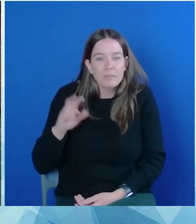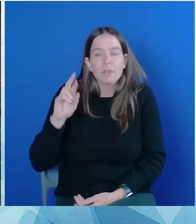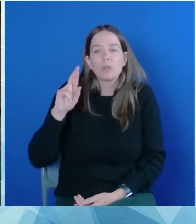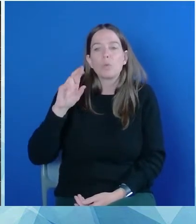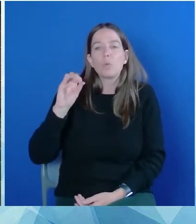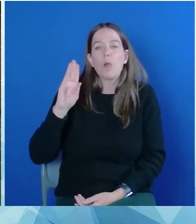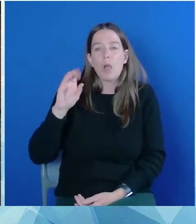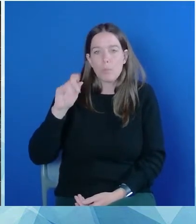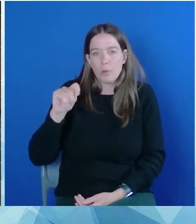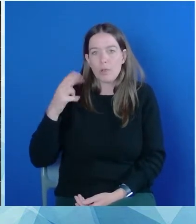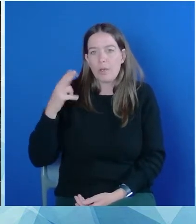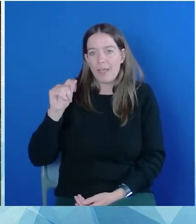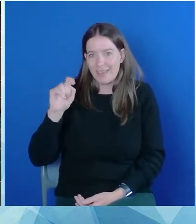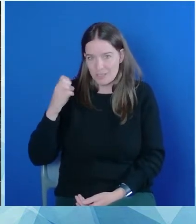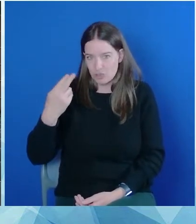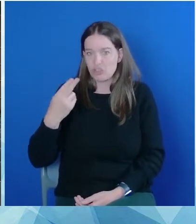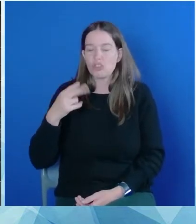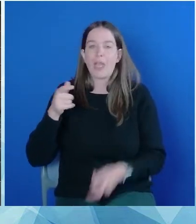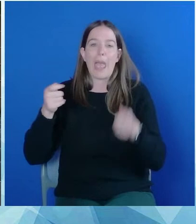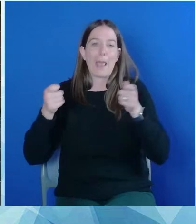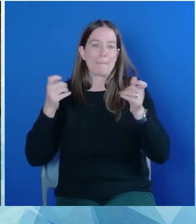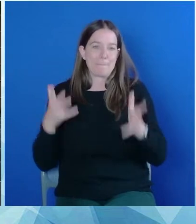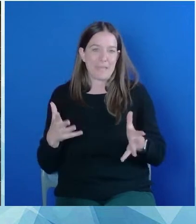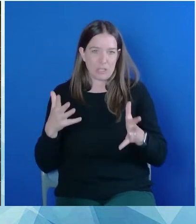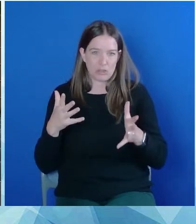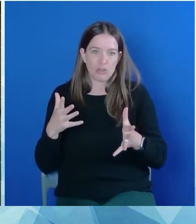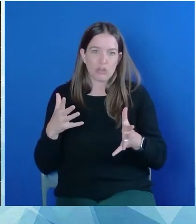Robert Hatch is an administrator